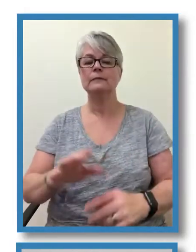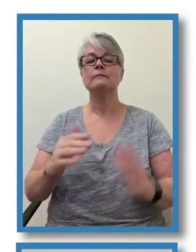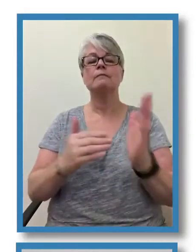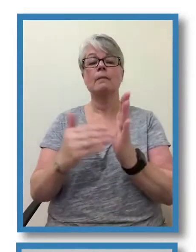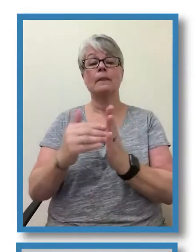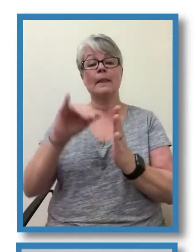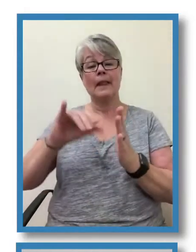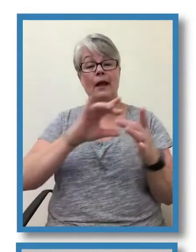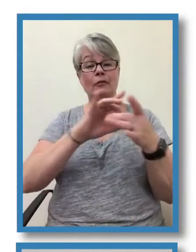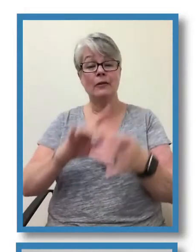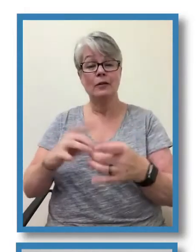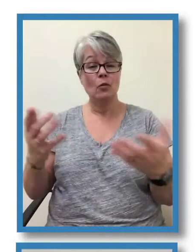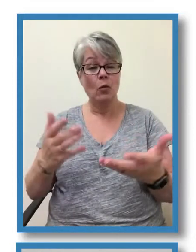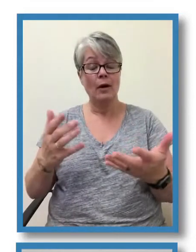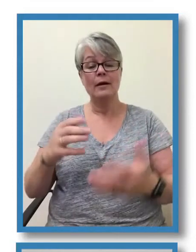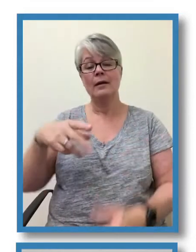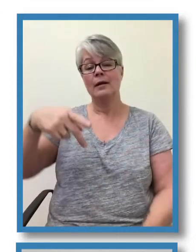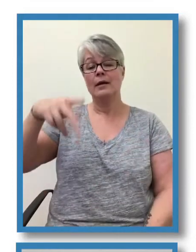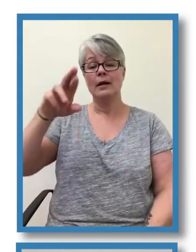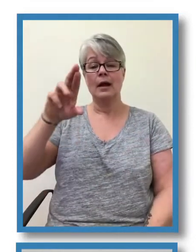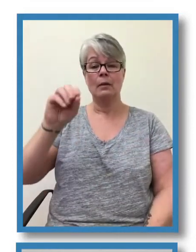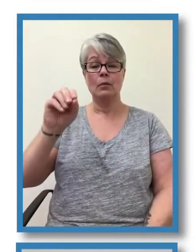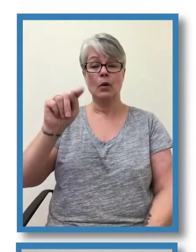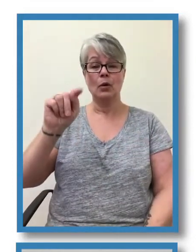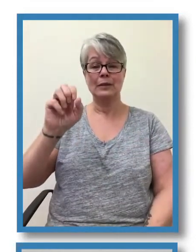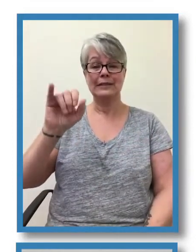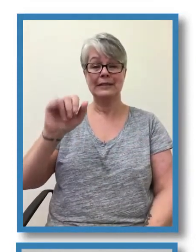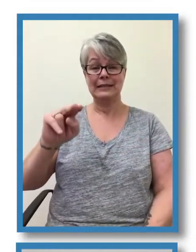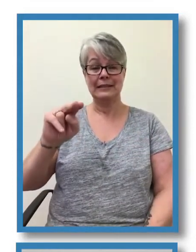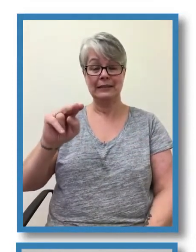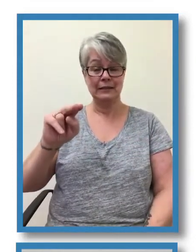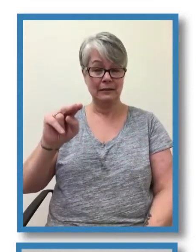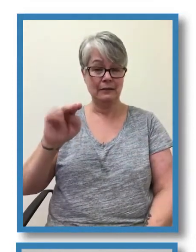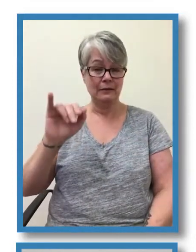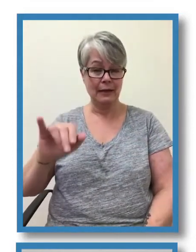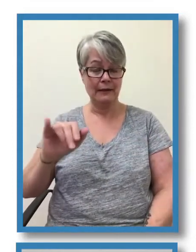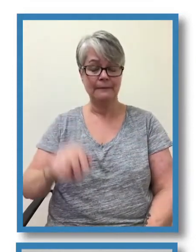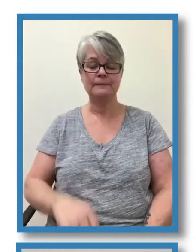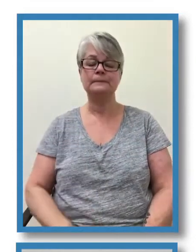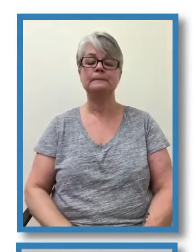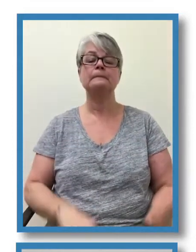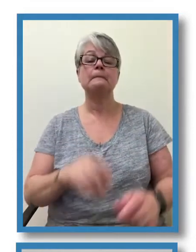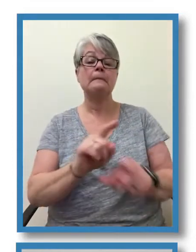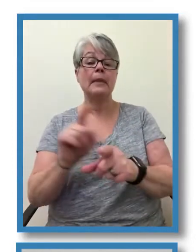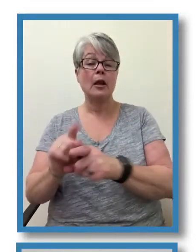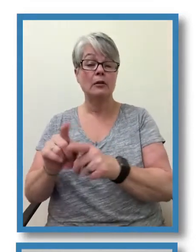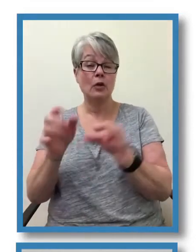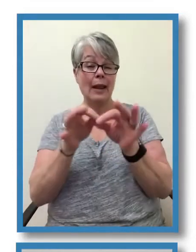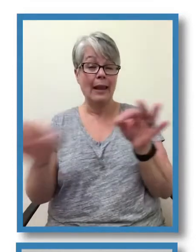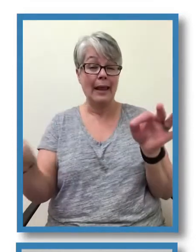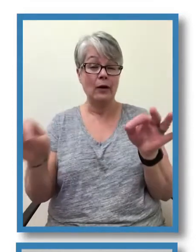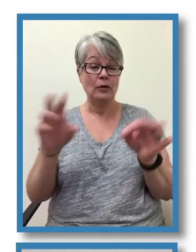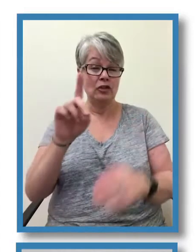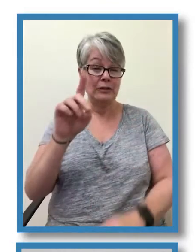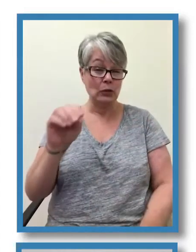the so-called primary progressive aphasias. There's 2 principal ones. There's the progressive